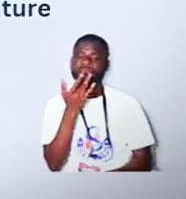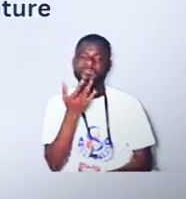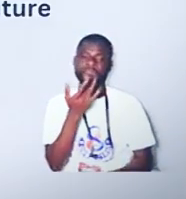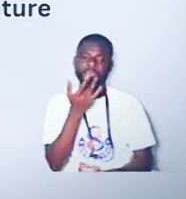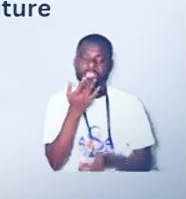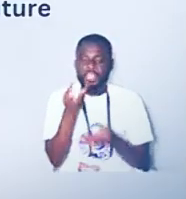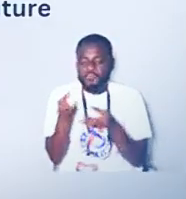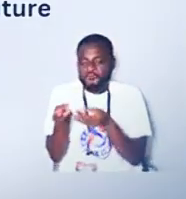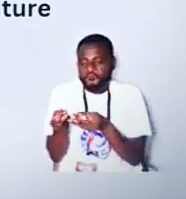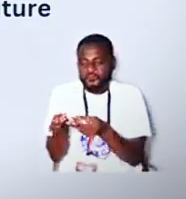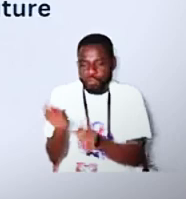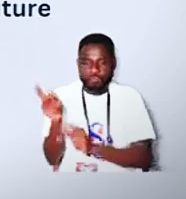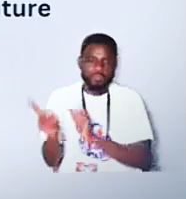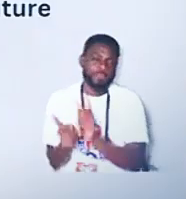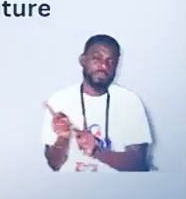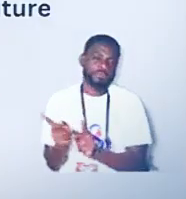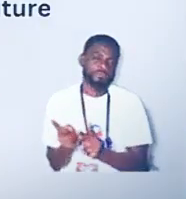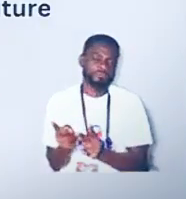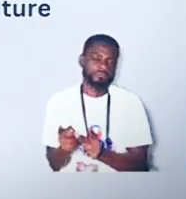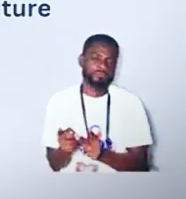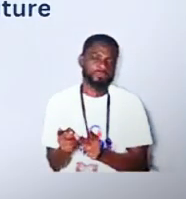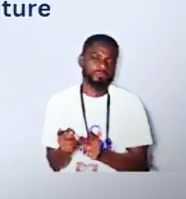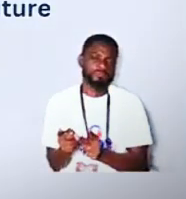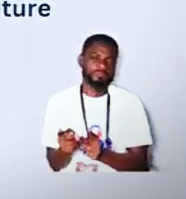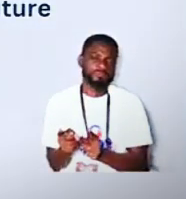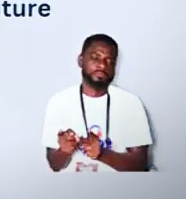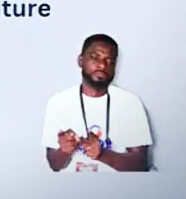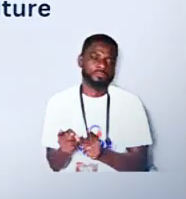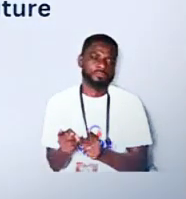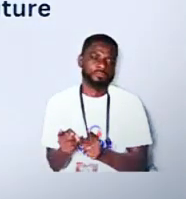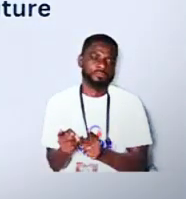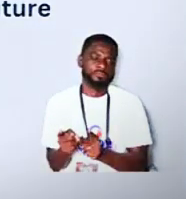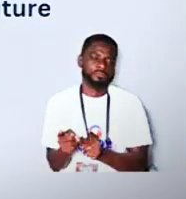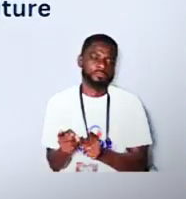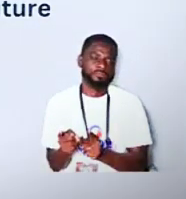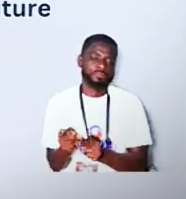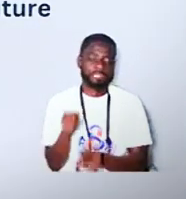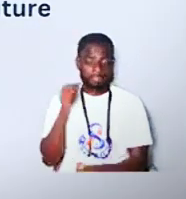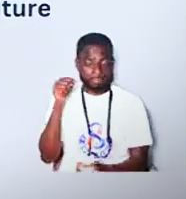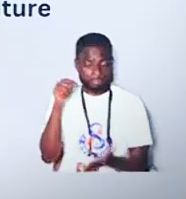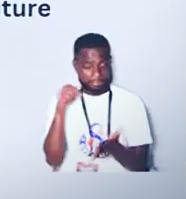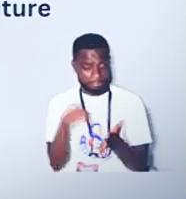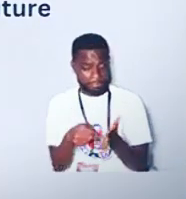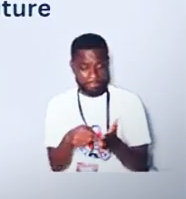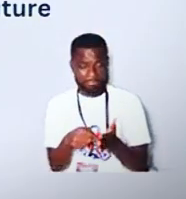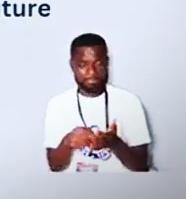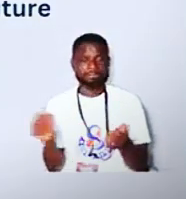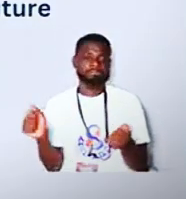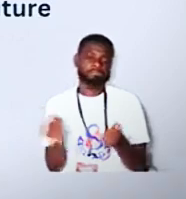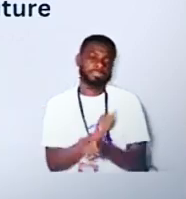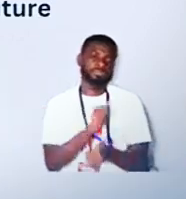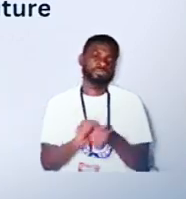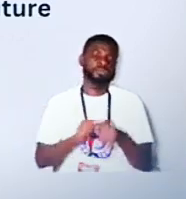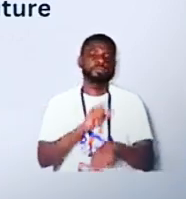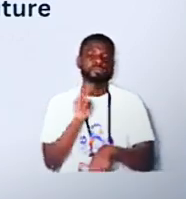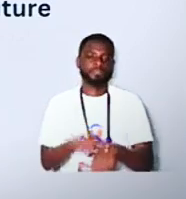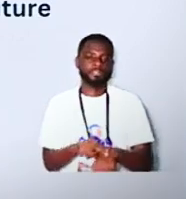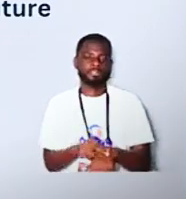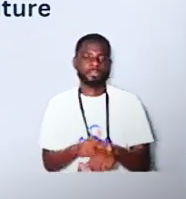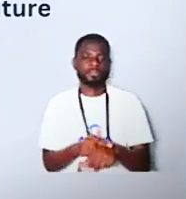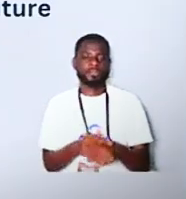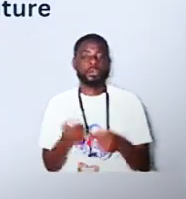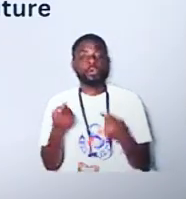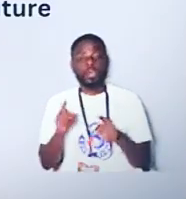few. And this is a bane in nations where we don't have